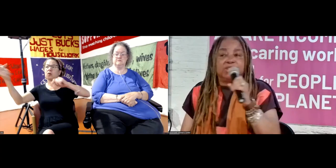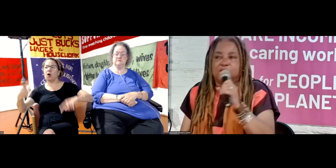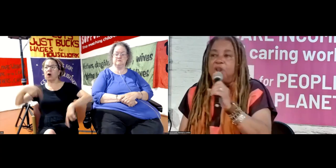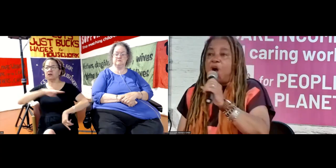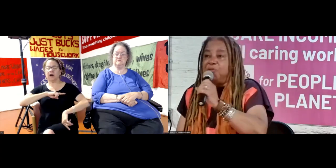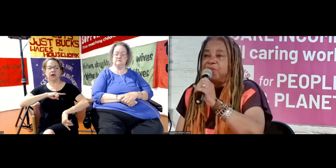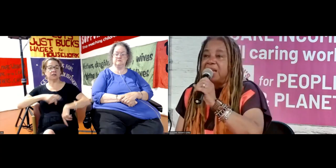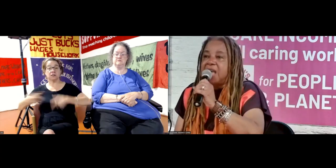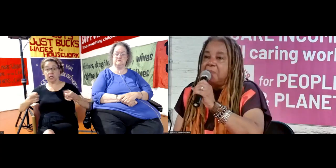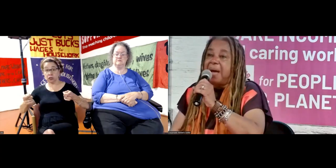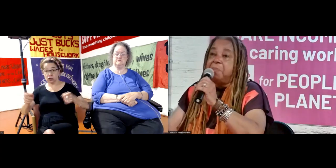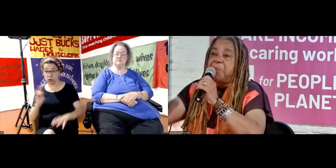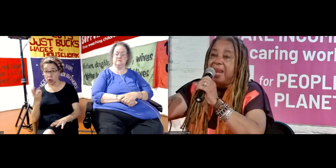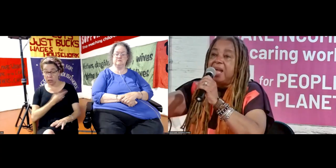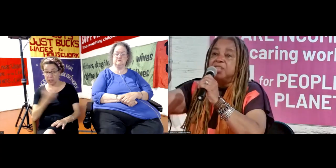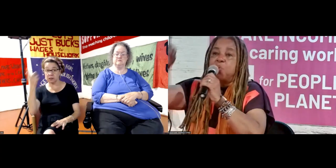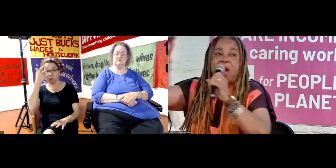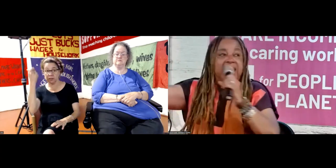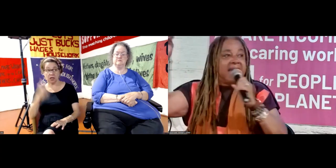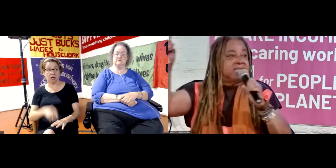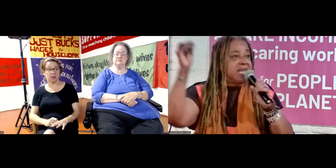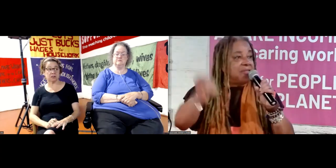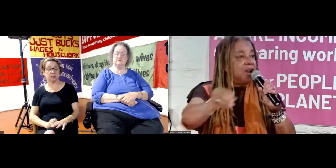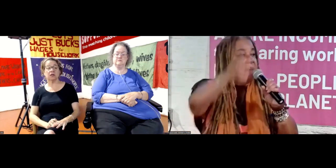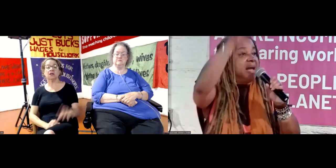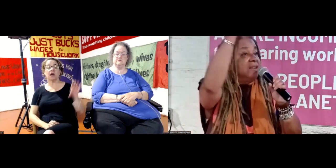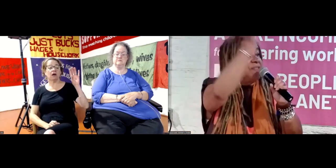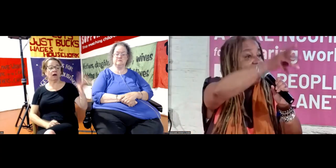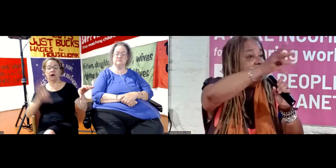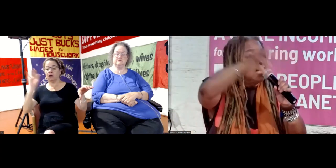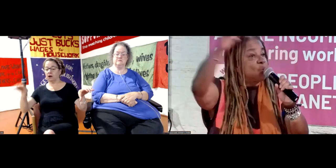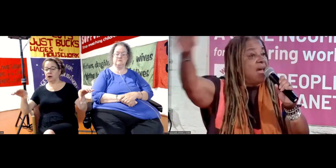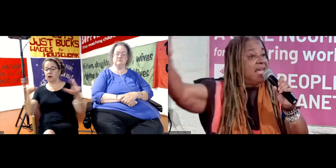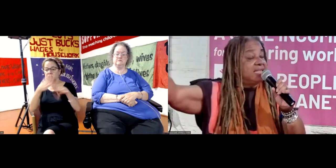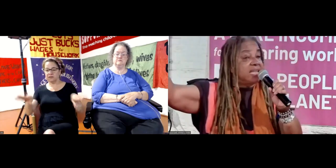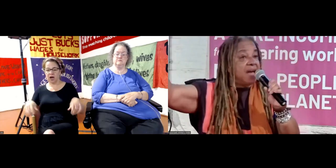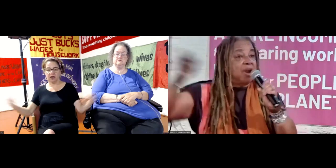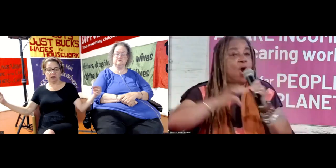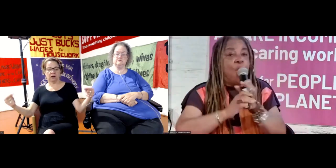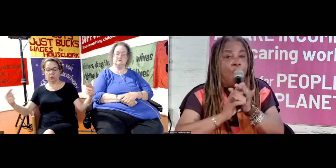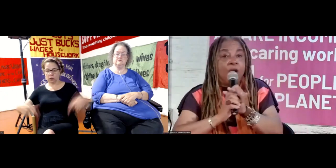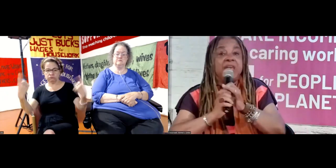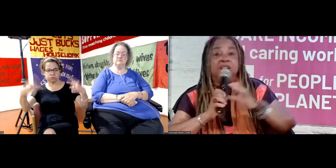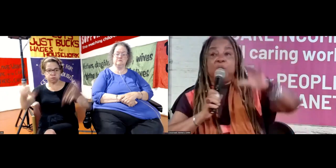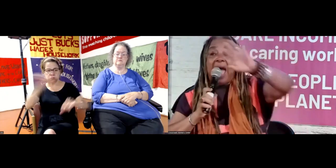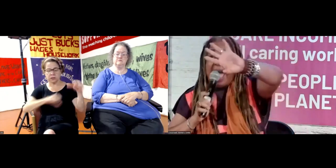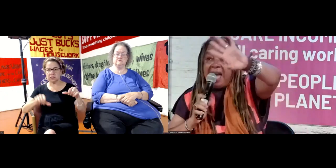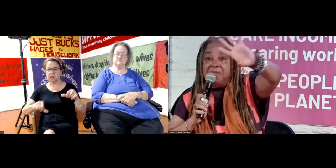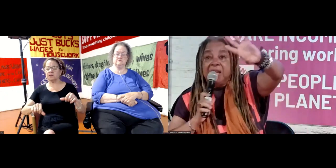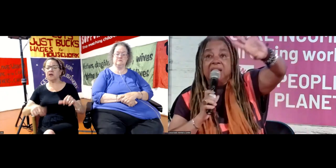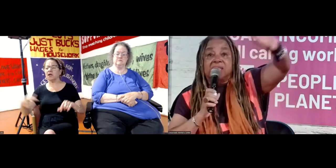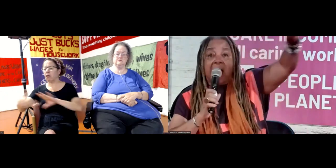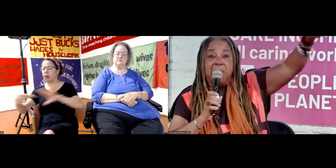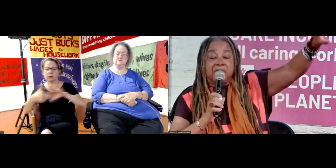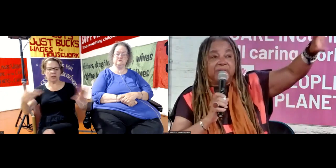their control over us by pitting us one against the other, by dividing us one against the other, or then you